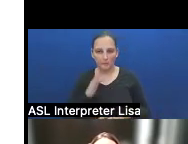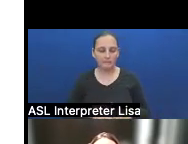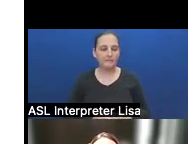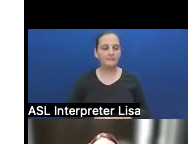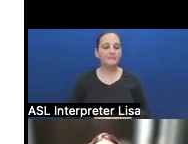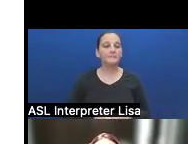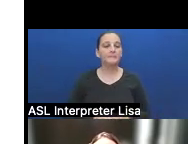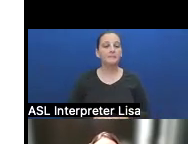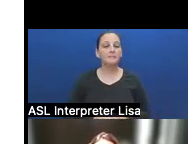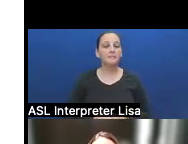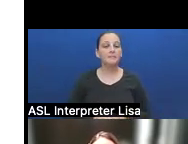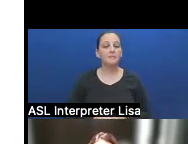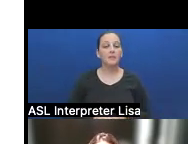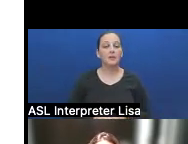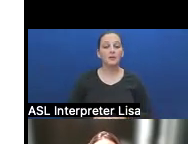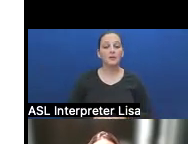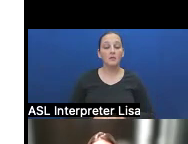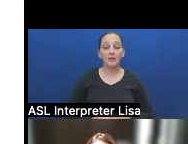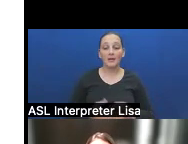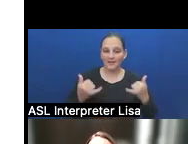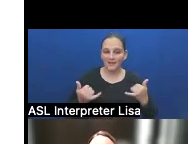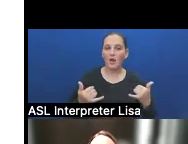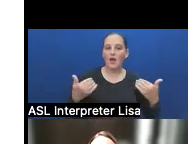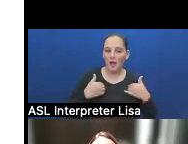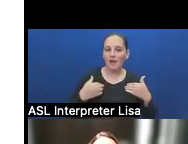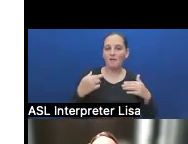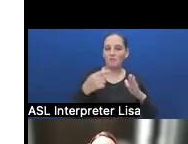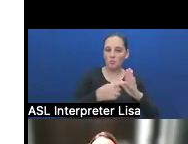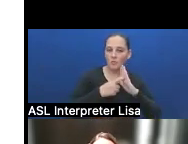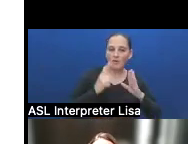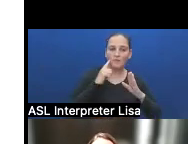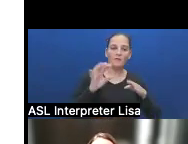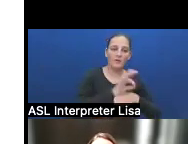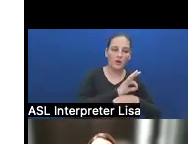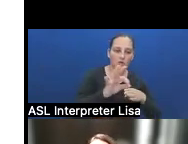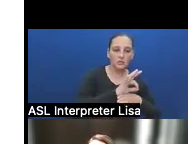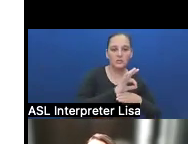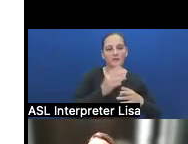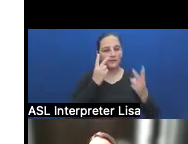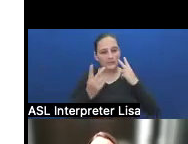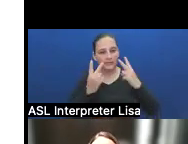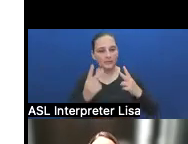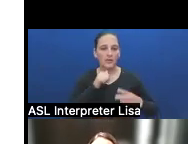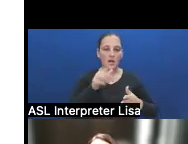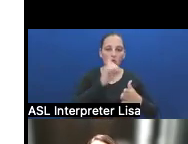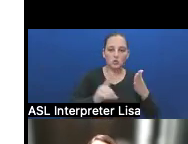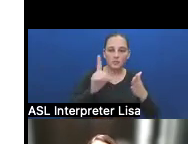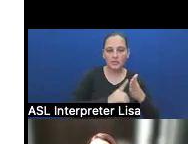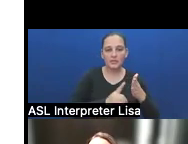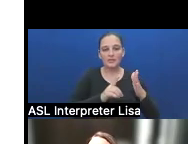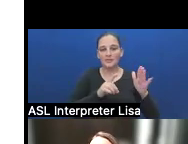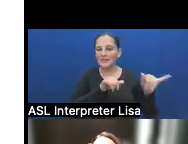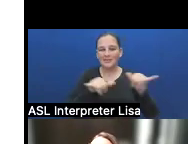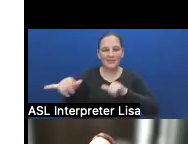So, but there is a requirement for functionality, usability, non-discrimination, same time frames,